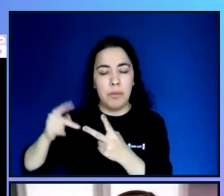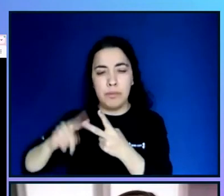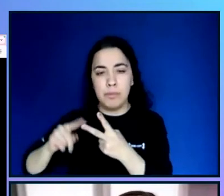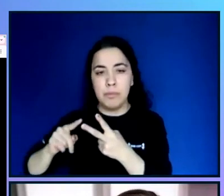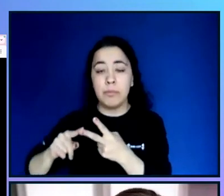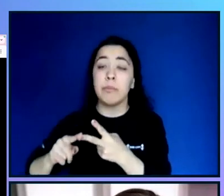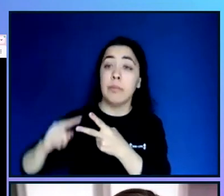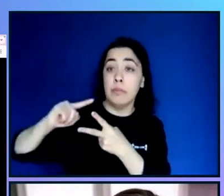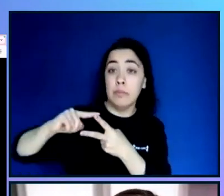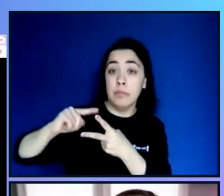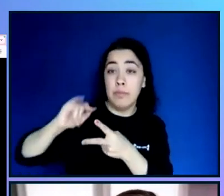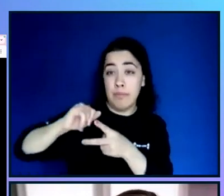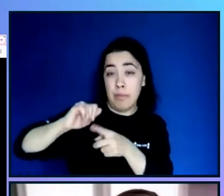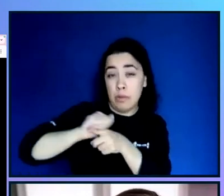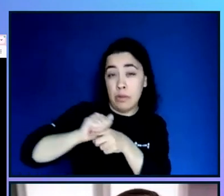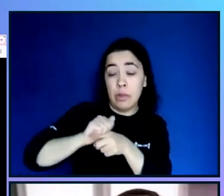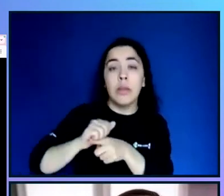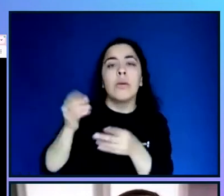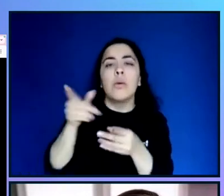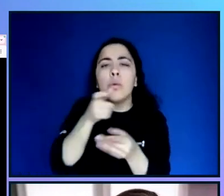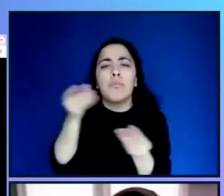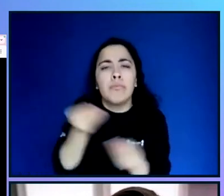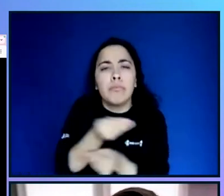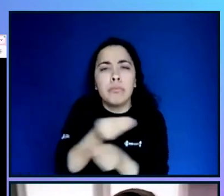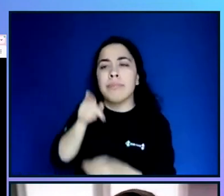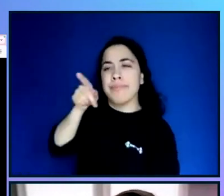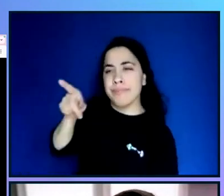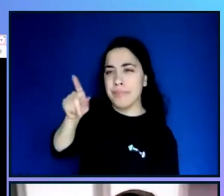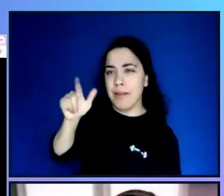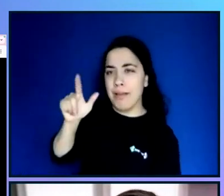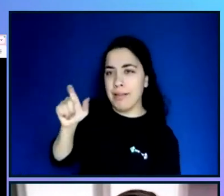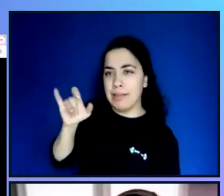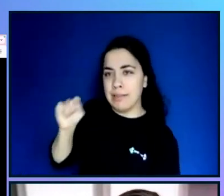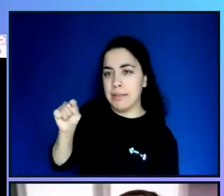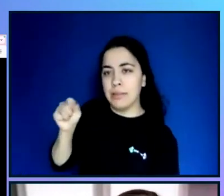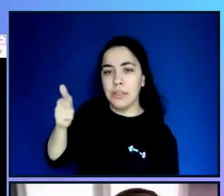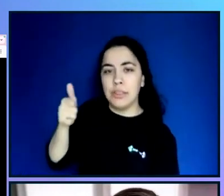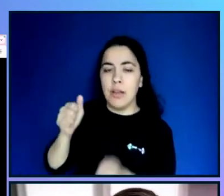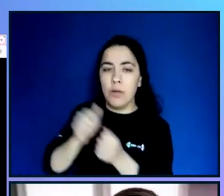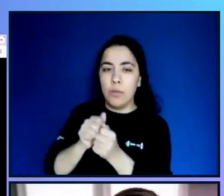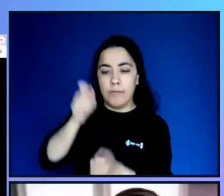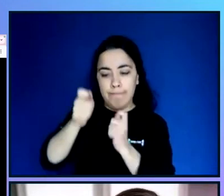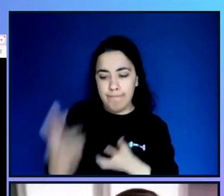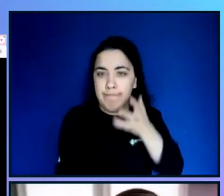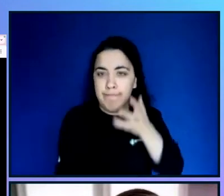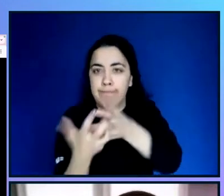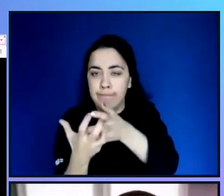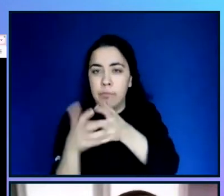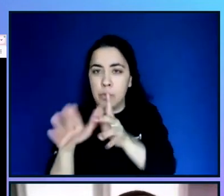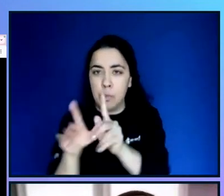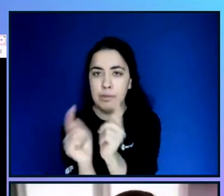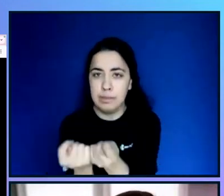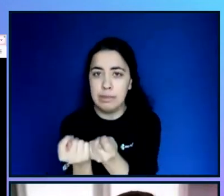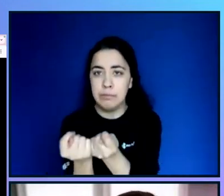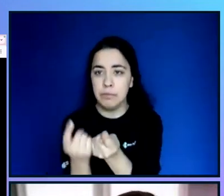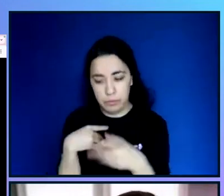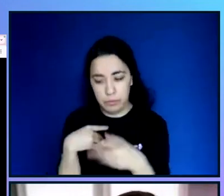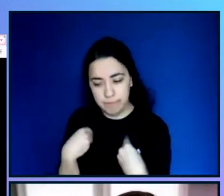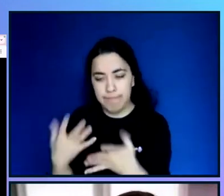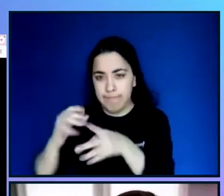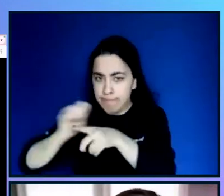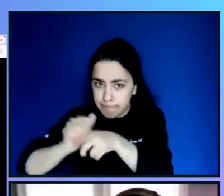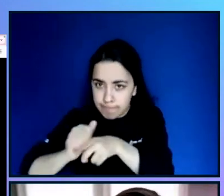Design Bootcamp is facilitated by Alexis with a customized content unique to each team, creating